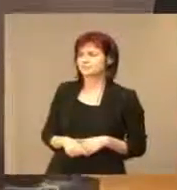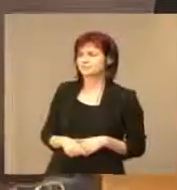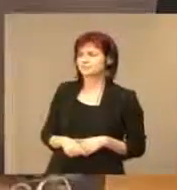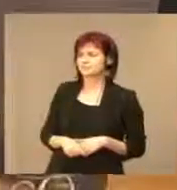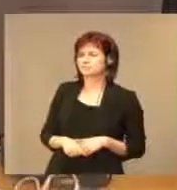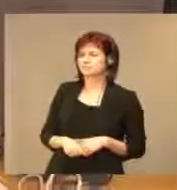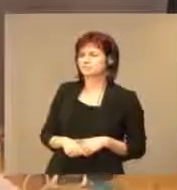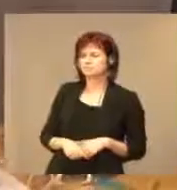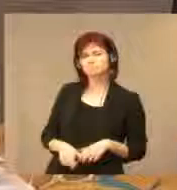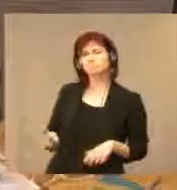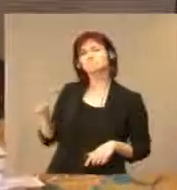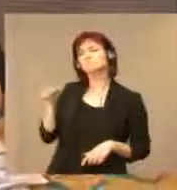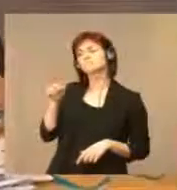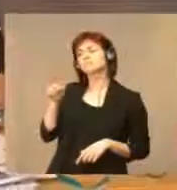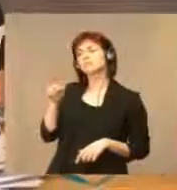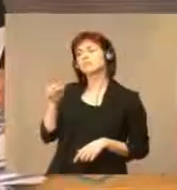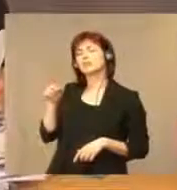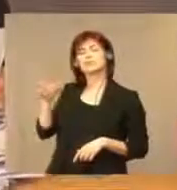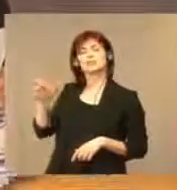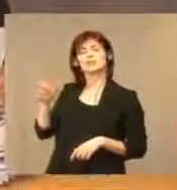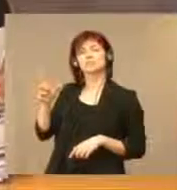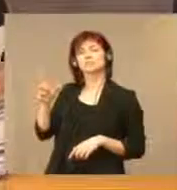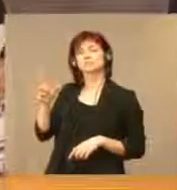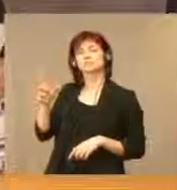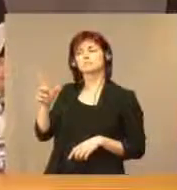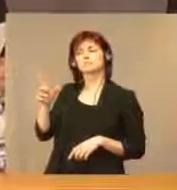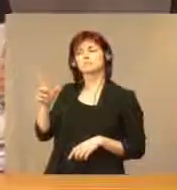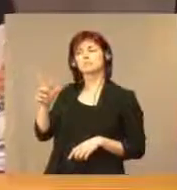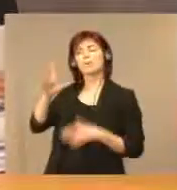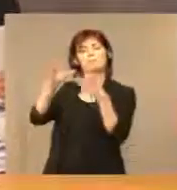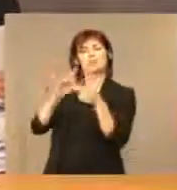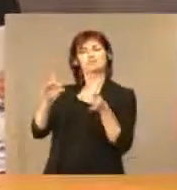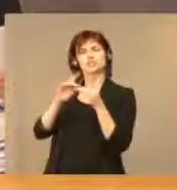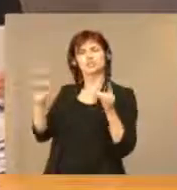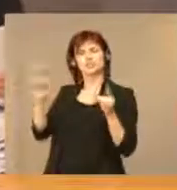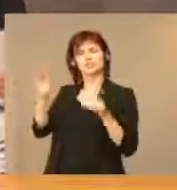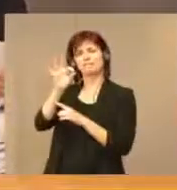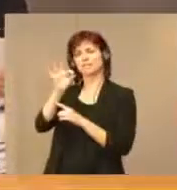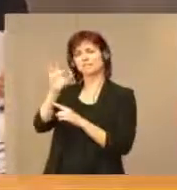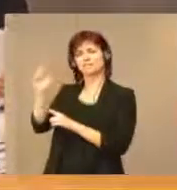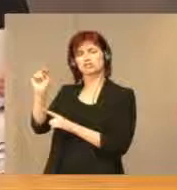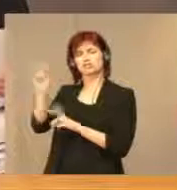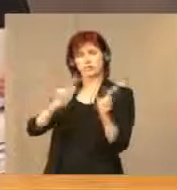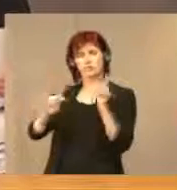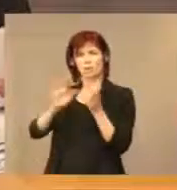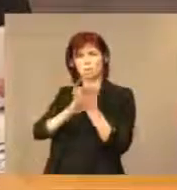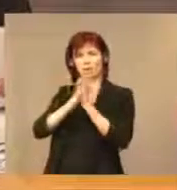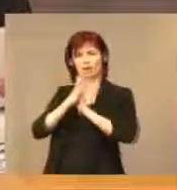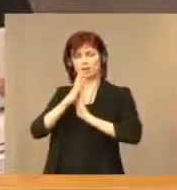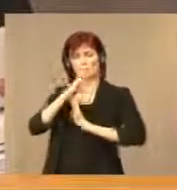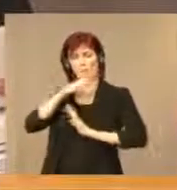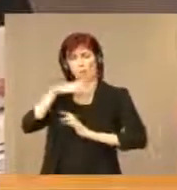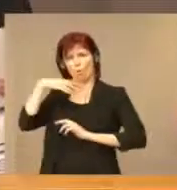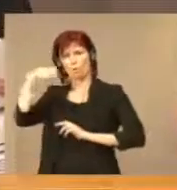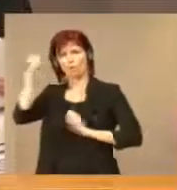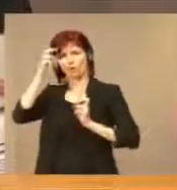Mr. Cushing spoke of the aging of First Nations people and also of aging at home. My earlier question